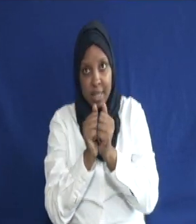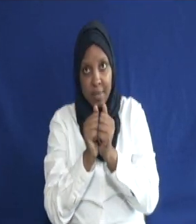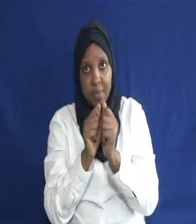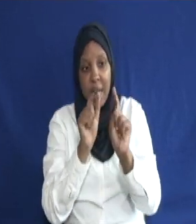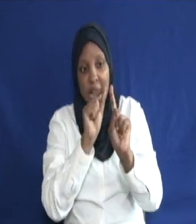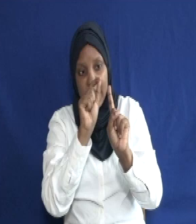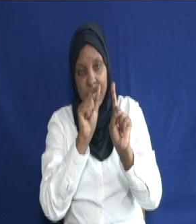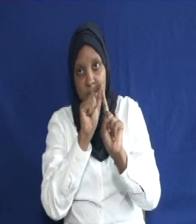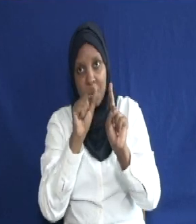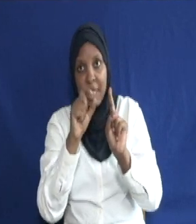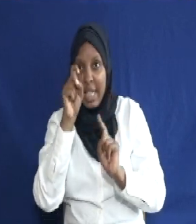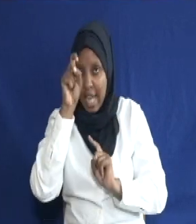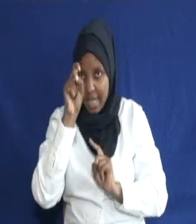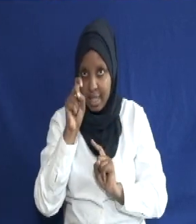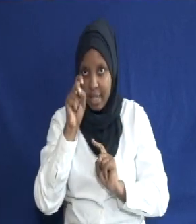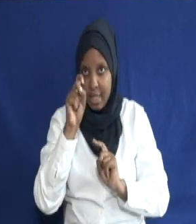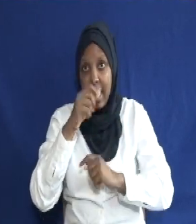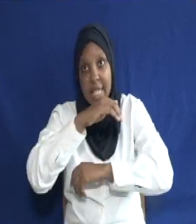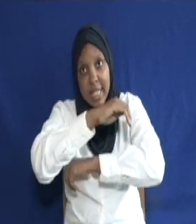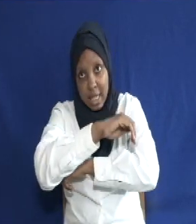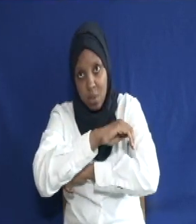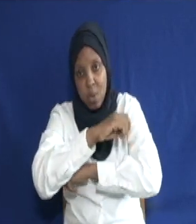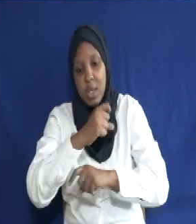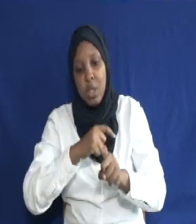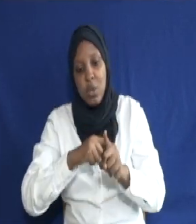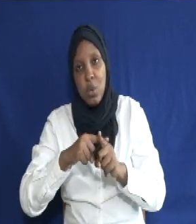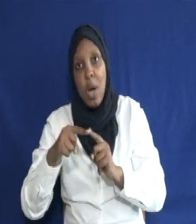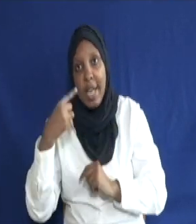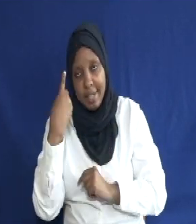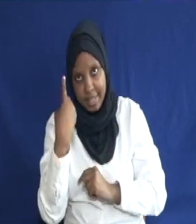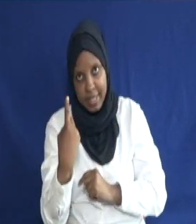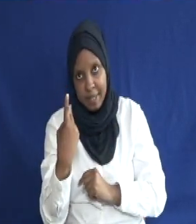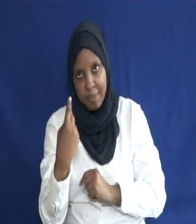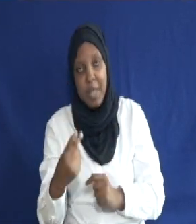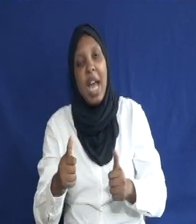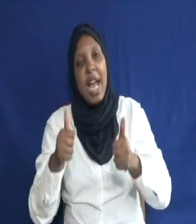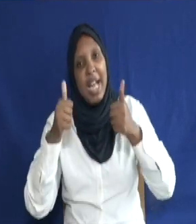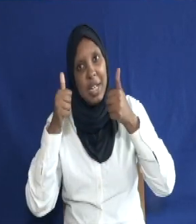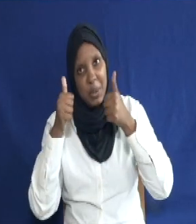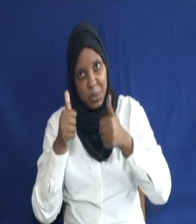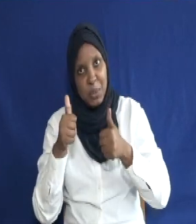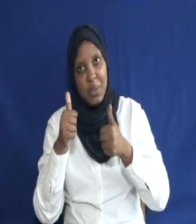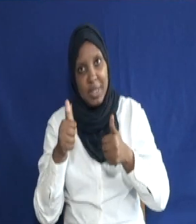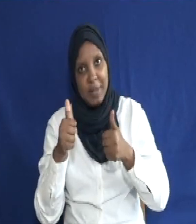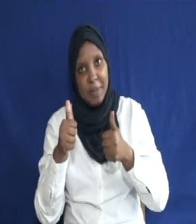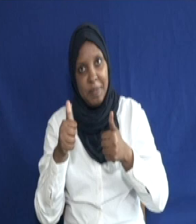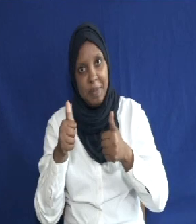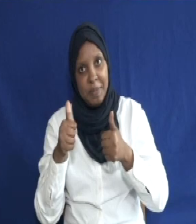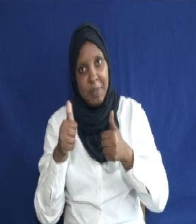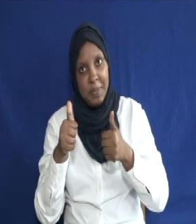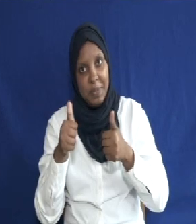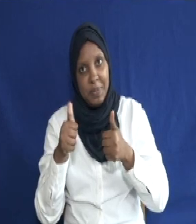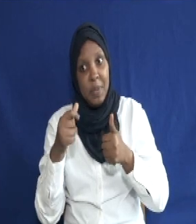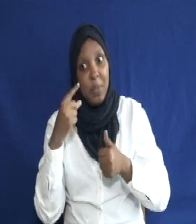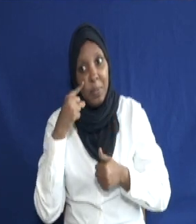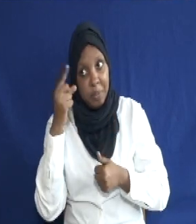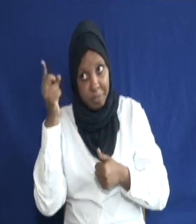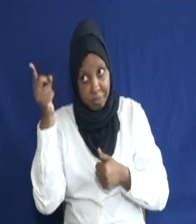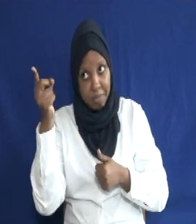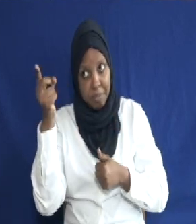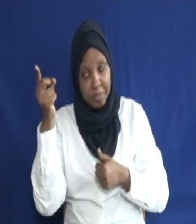how can we solve this problem? Good. So at first, since we see